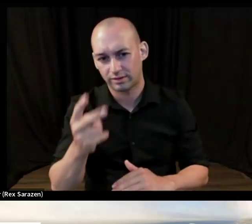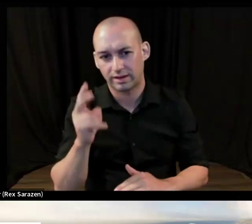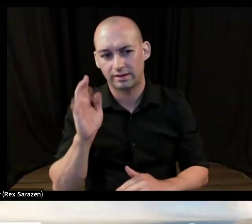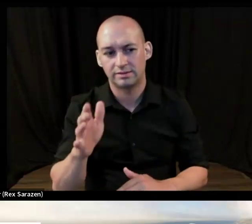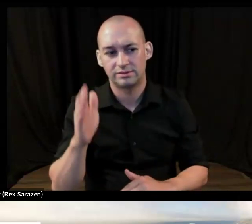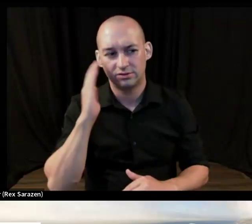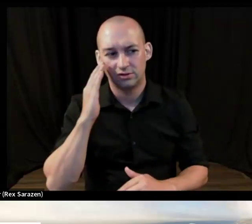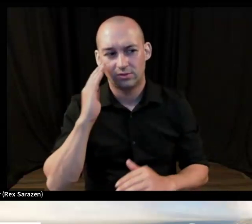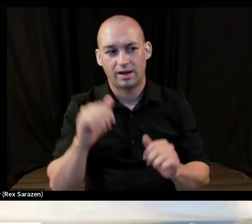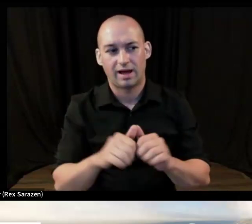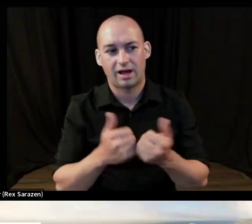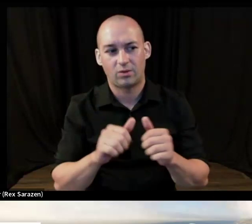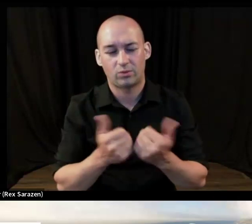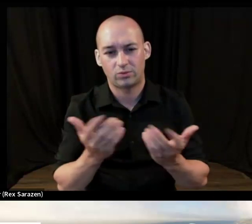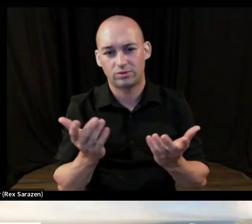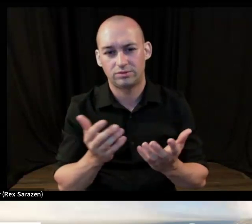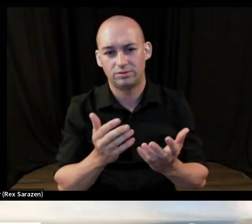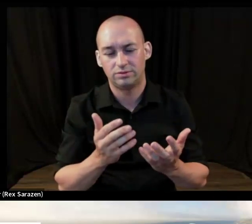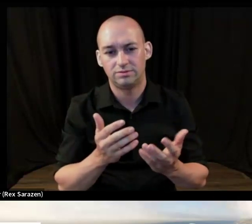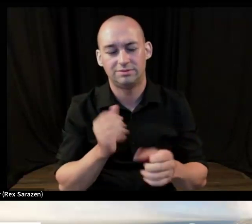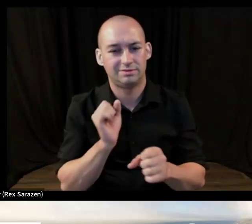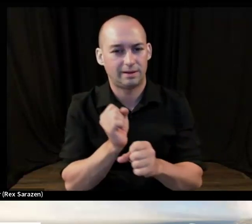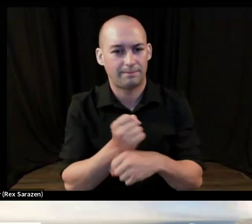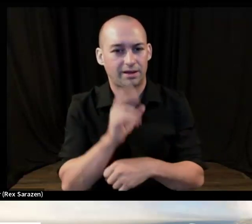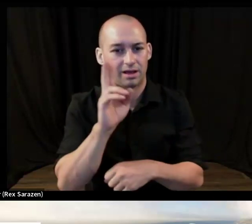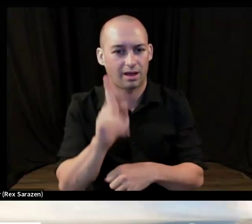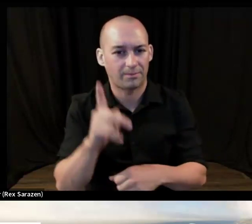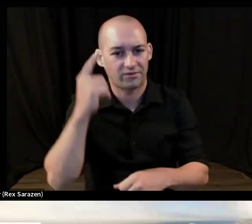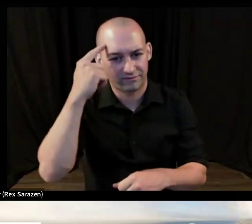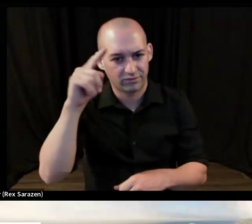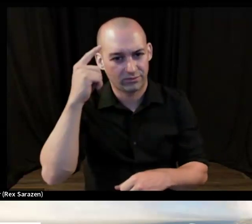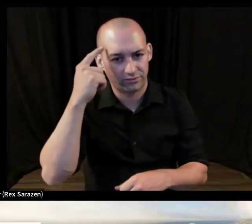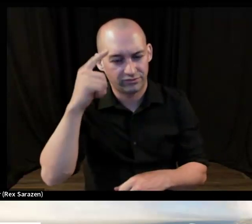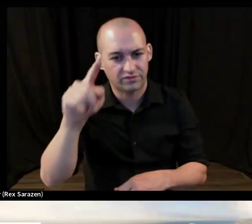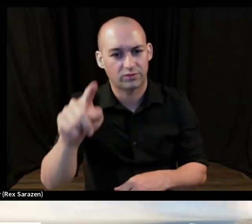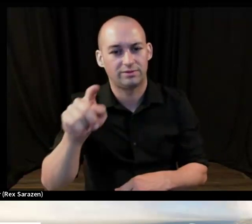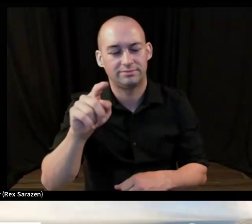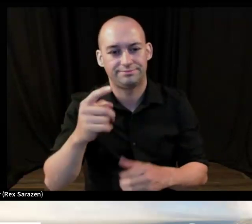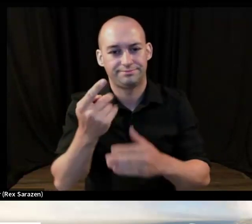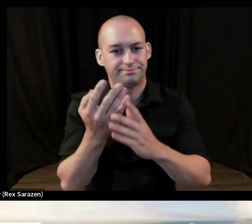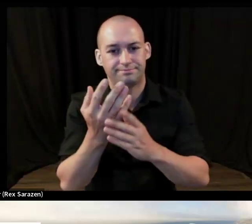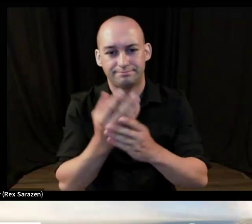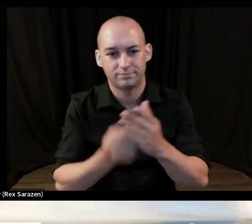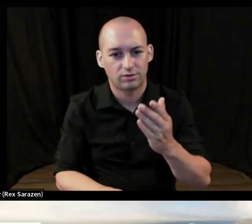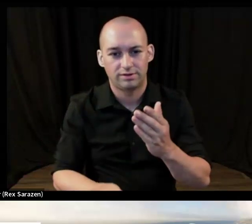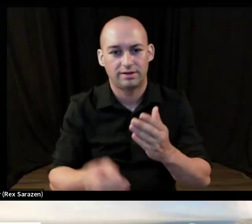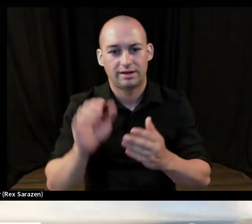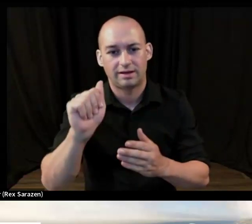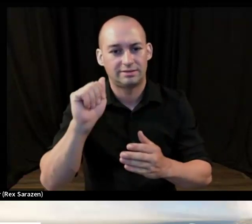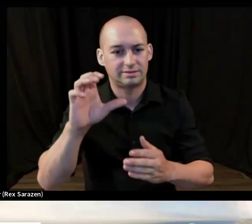how to make up for the absence of the ACP,